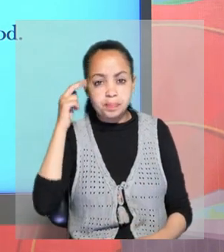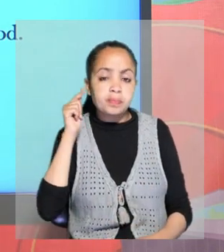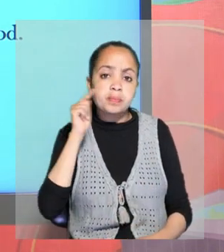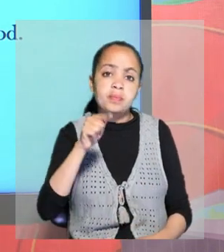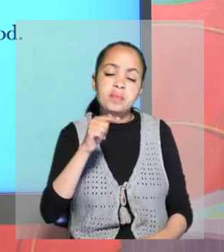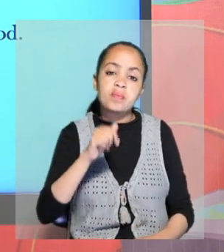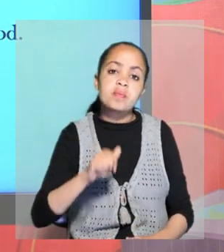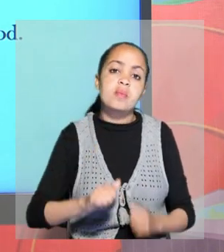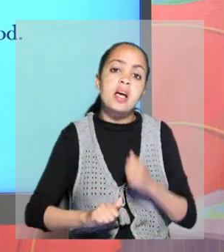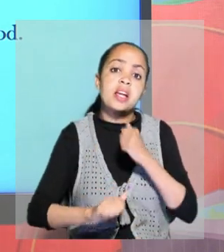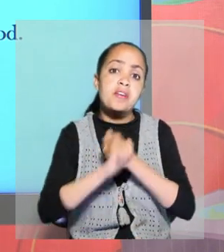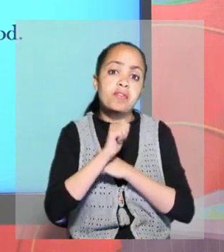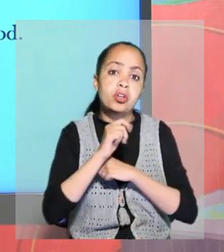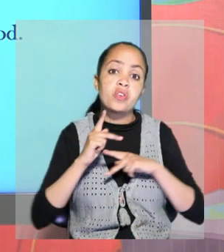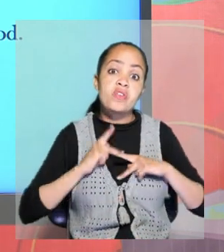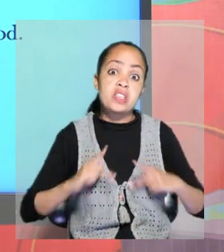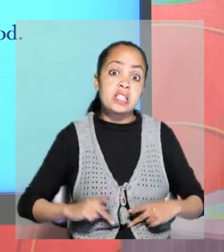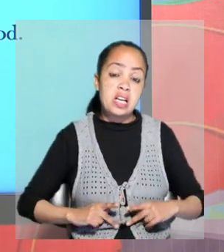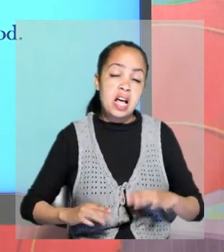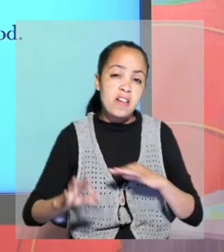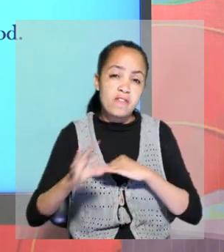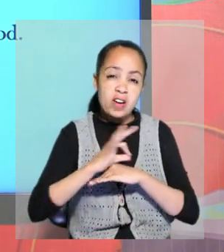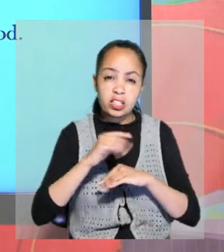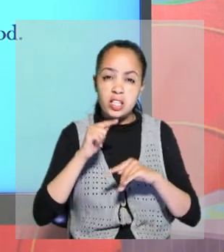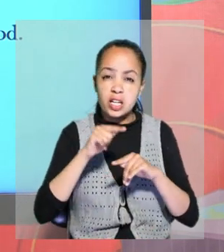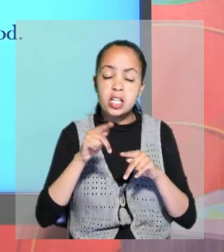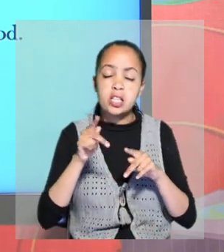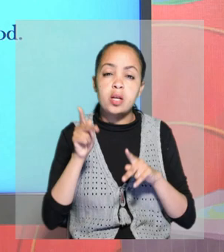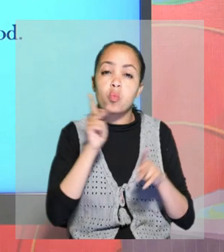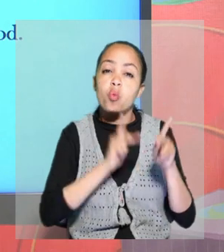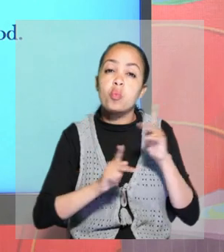is an effect of physical factor over a population size.